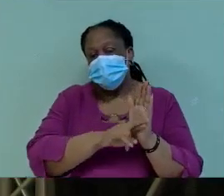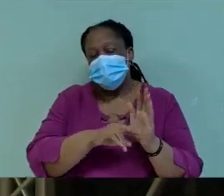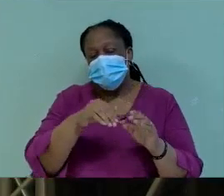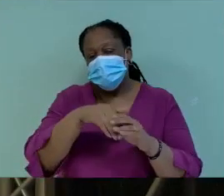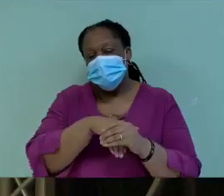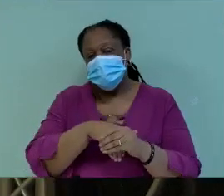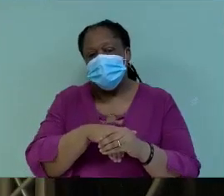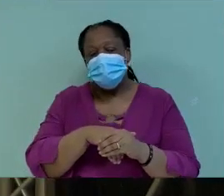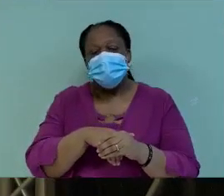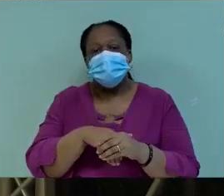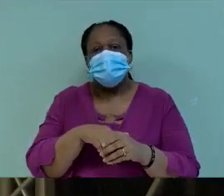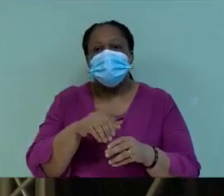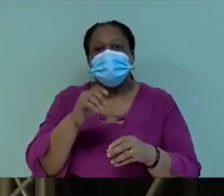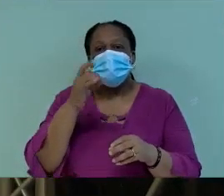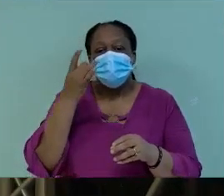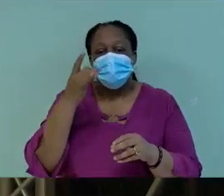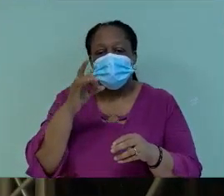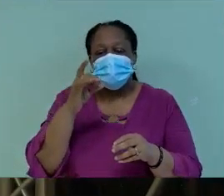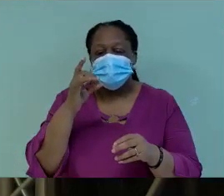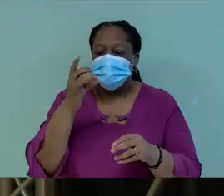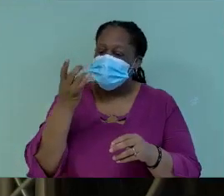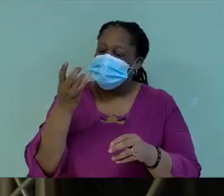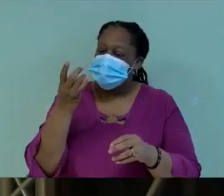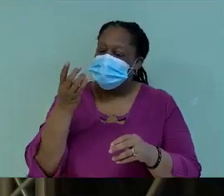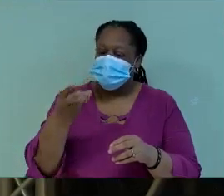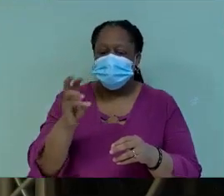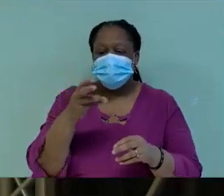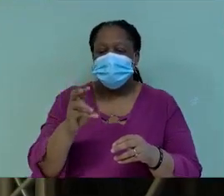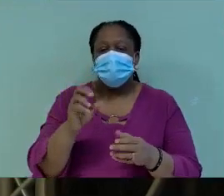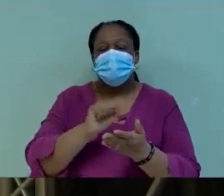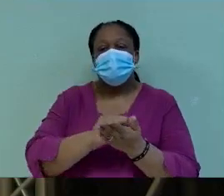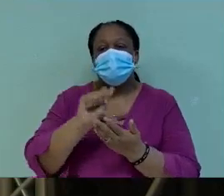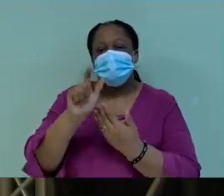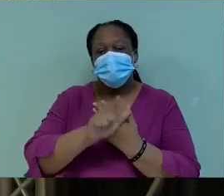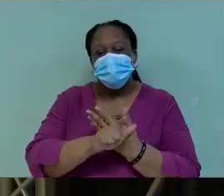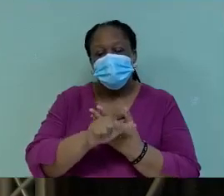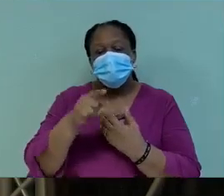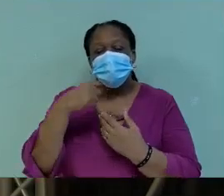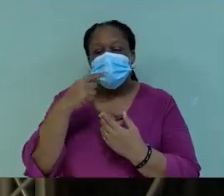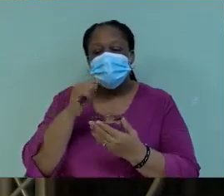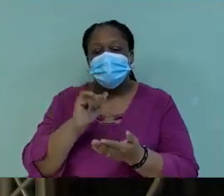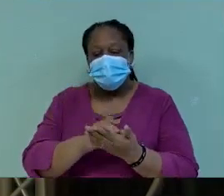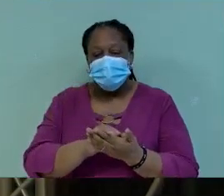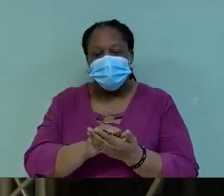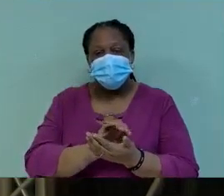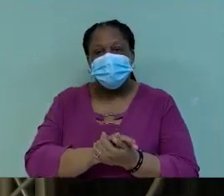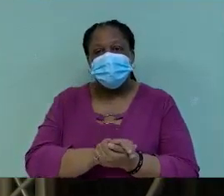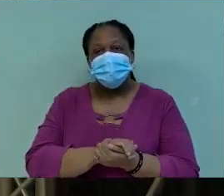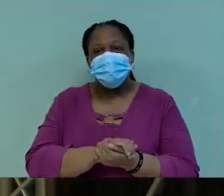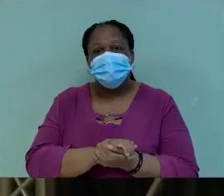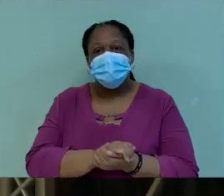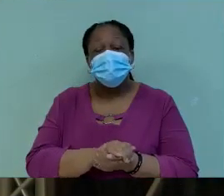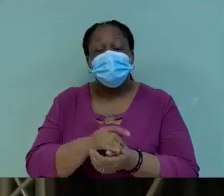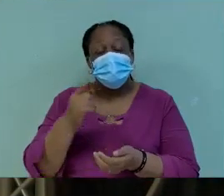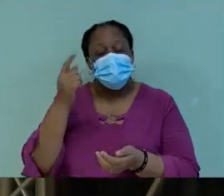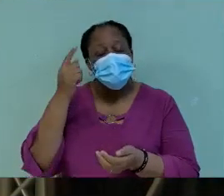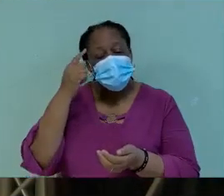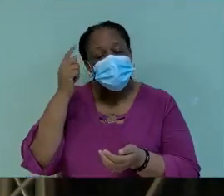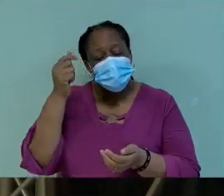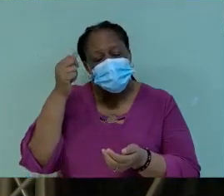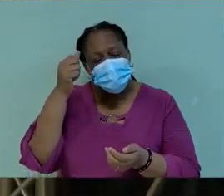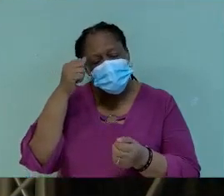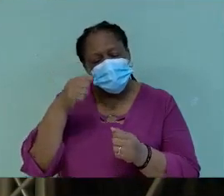dated 16th April 2020, which states, we must recognize that this is a trying